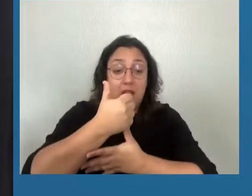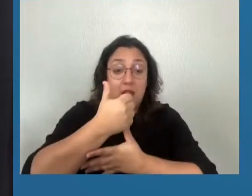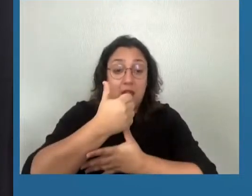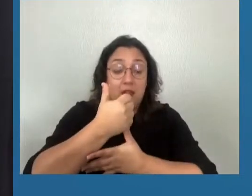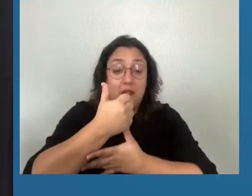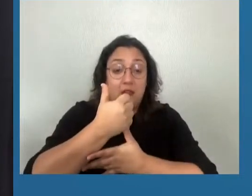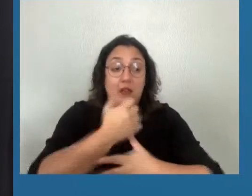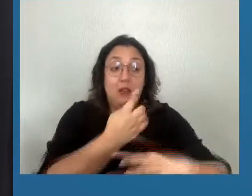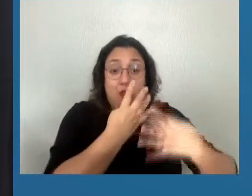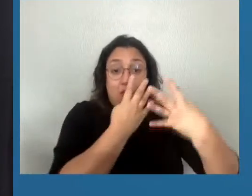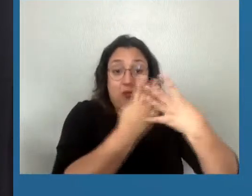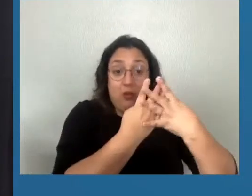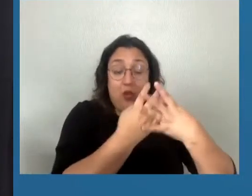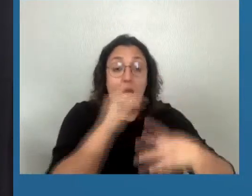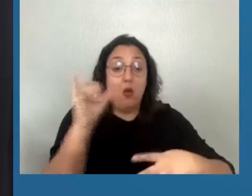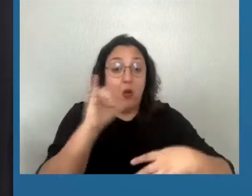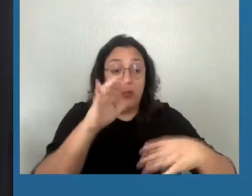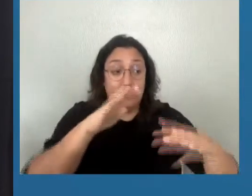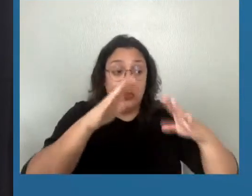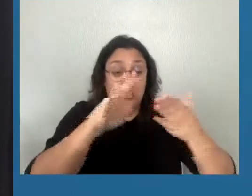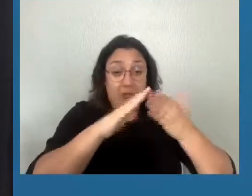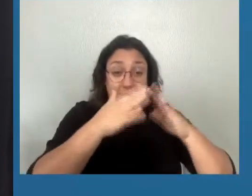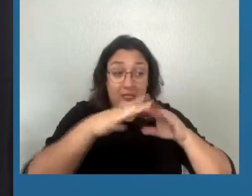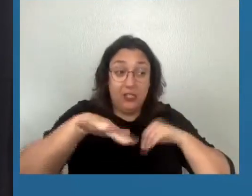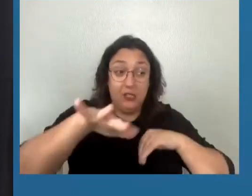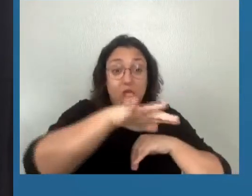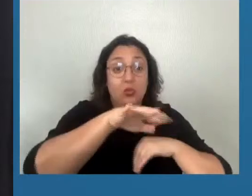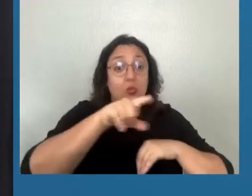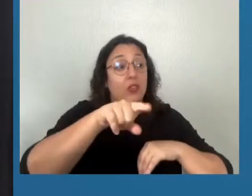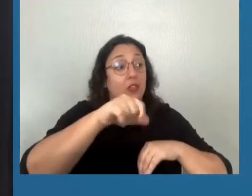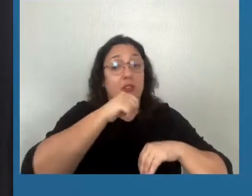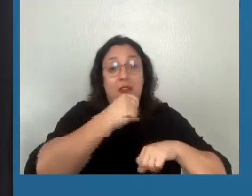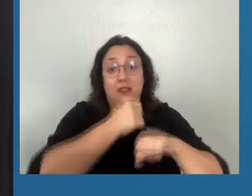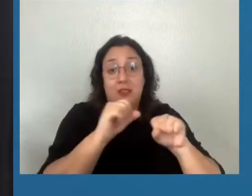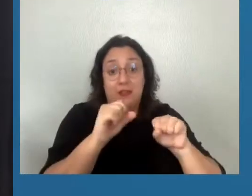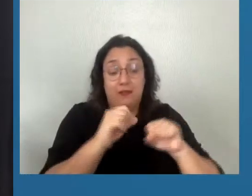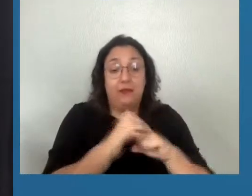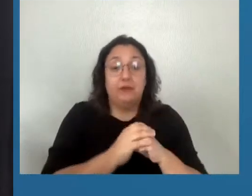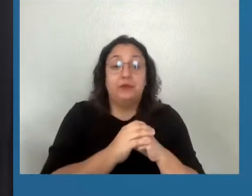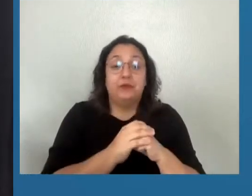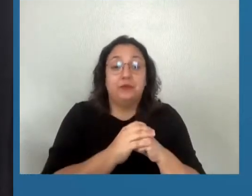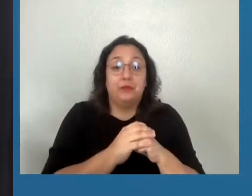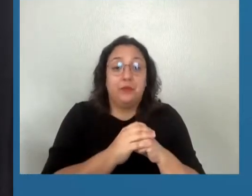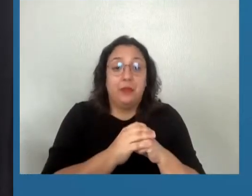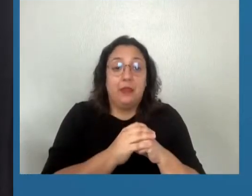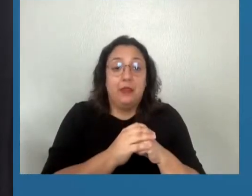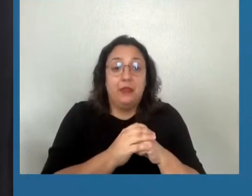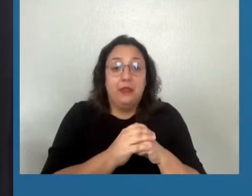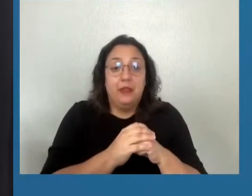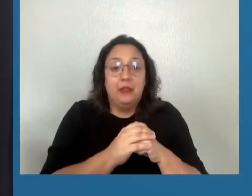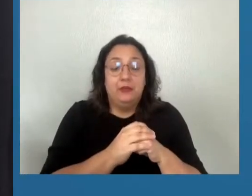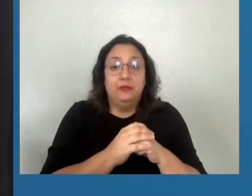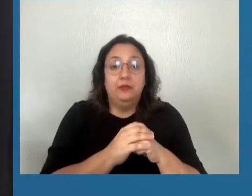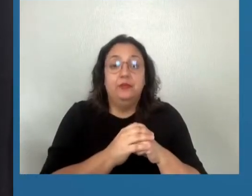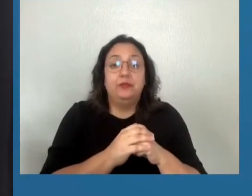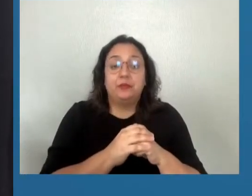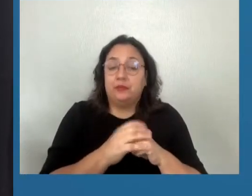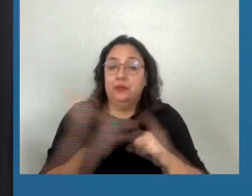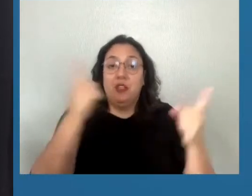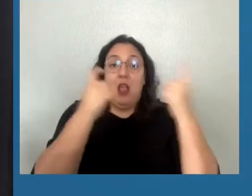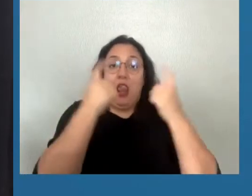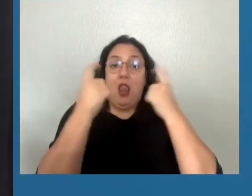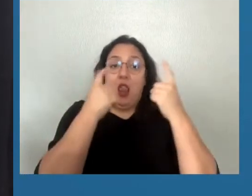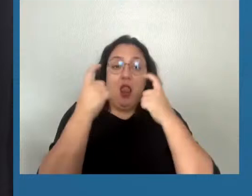cannot be compromised at this point. Thanks, Marcos. Nick, no, next, Bob, you got a question. One at a time. This